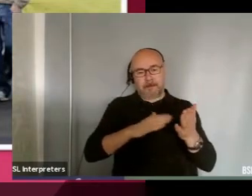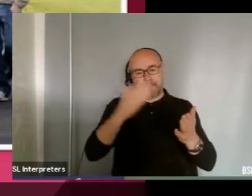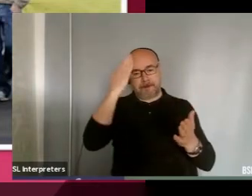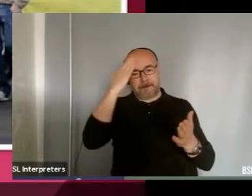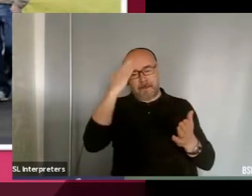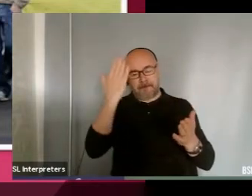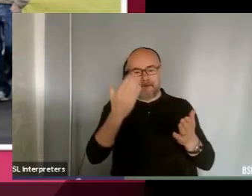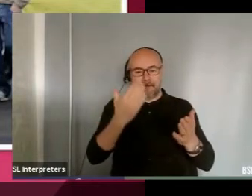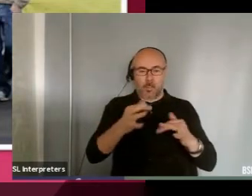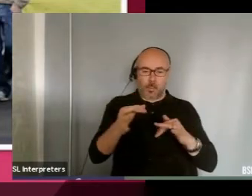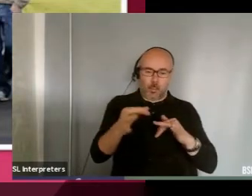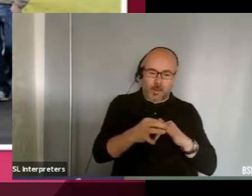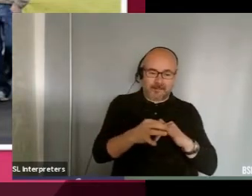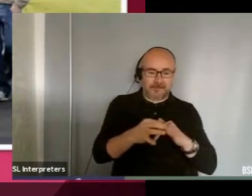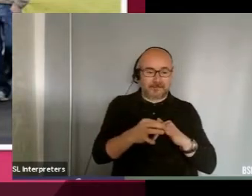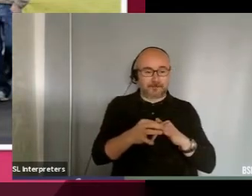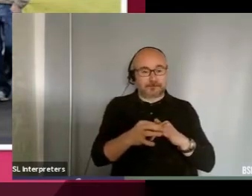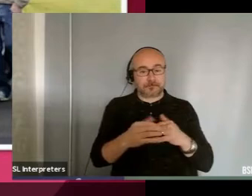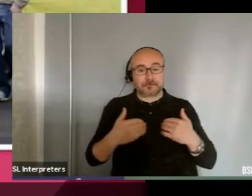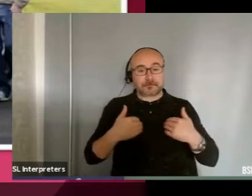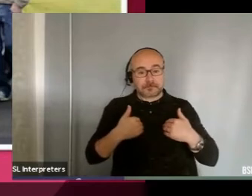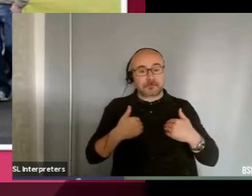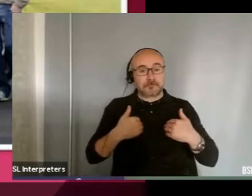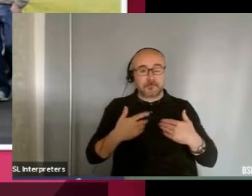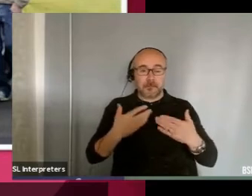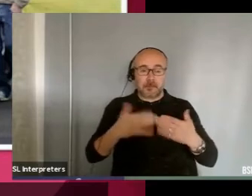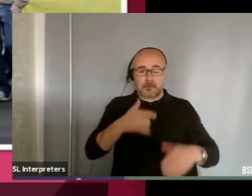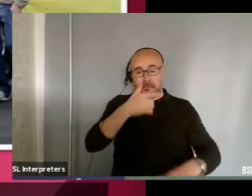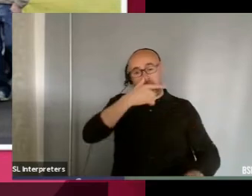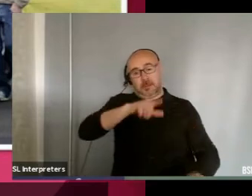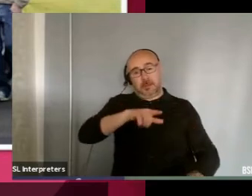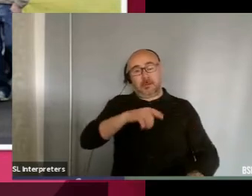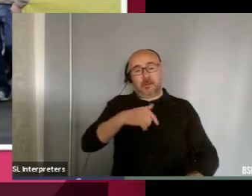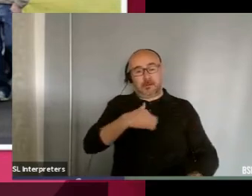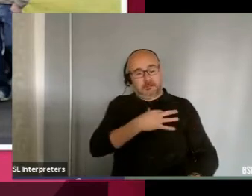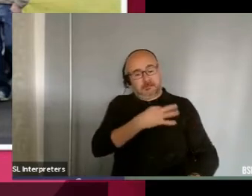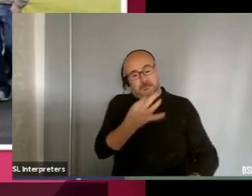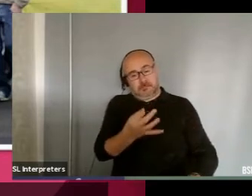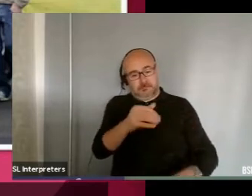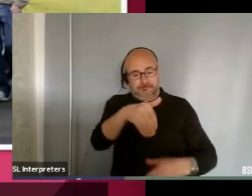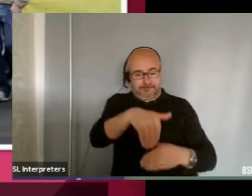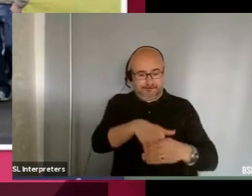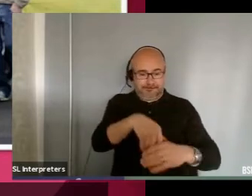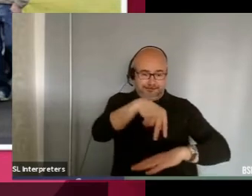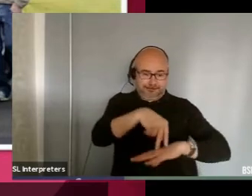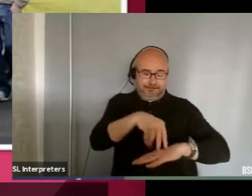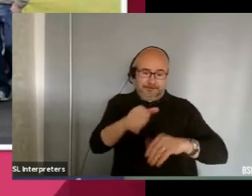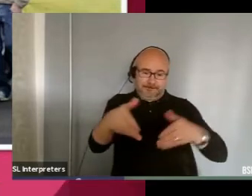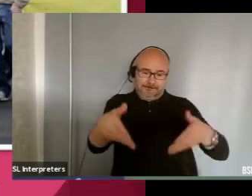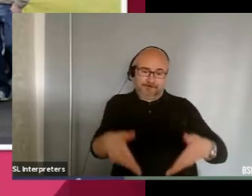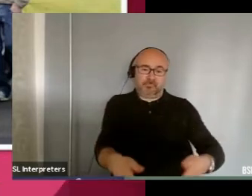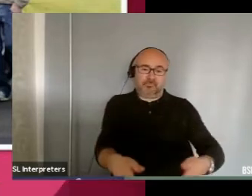the sad but honour and privilege of attending Joan's funeral, and I heard a little bit about her story there